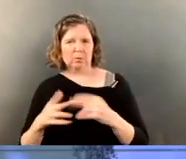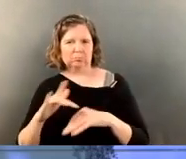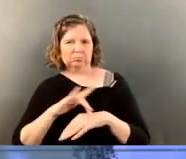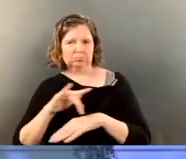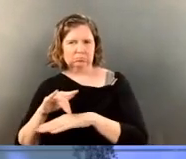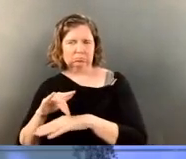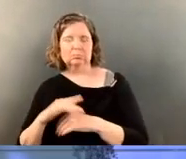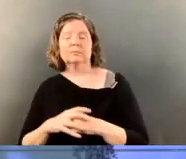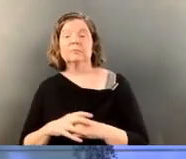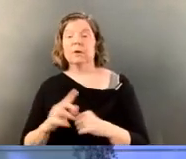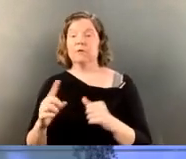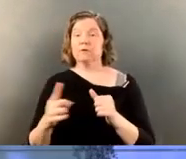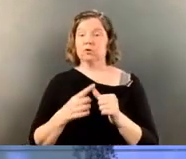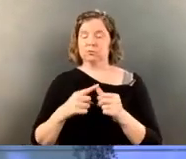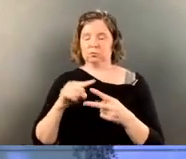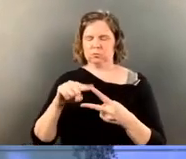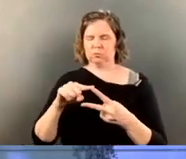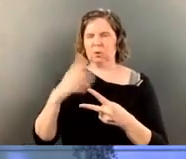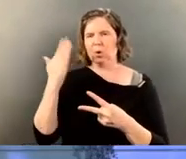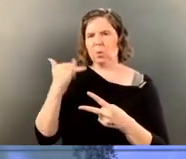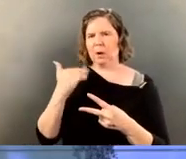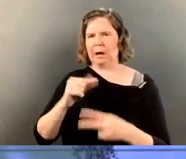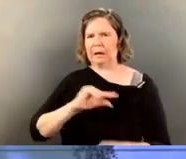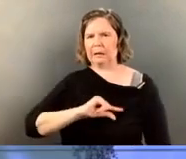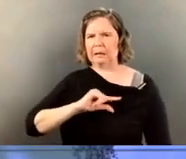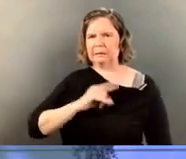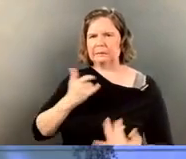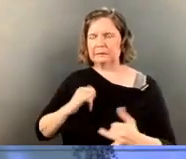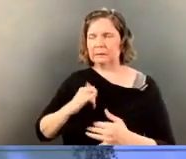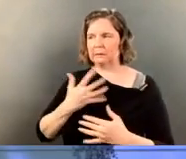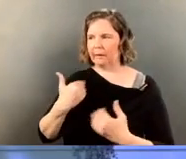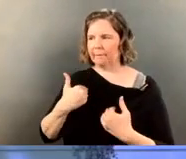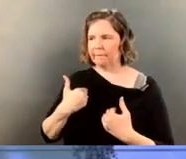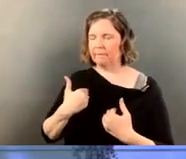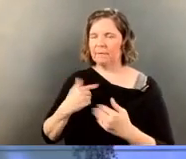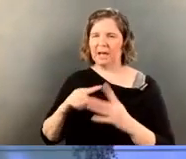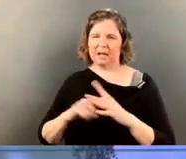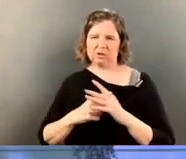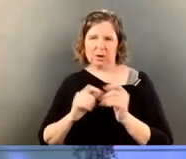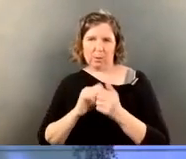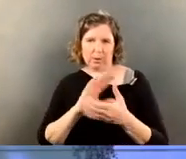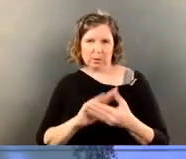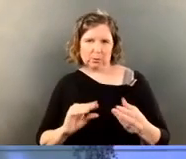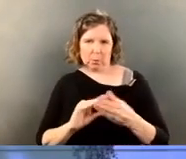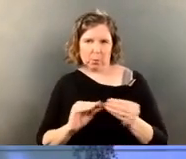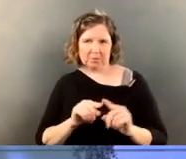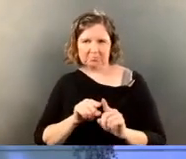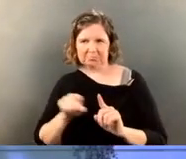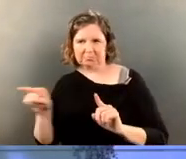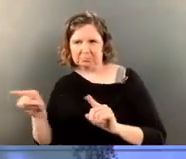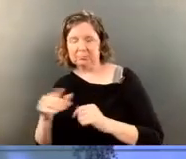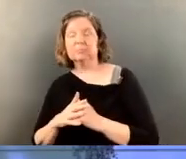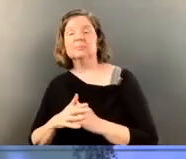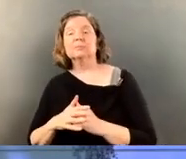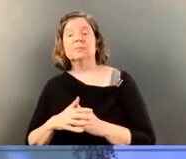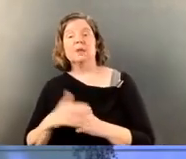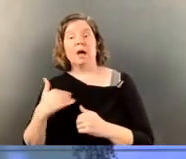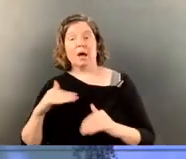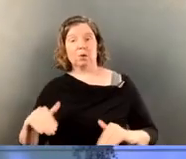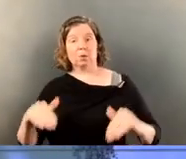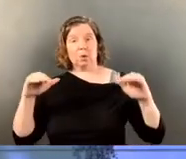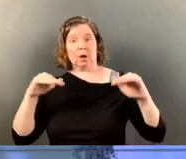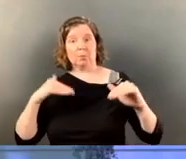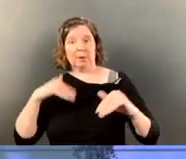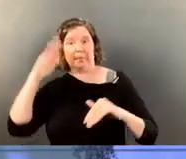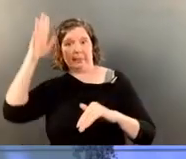first one is why do we still live in guilt? And I'll start this one with a story. There was a guy that I grew up with, and